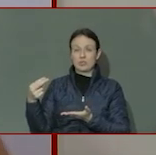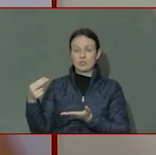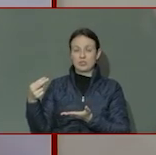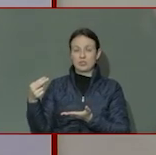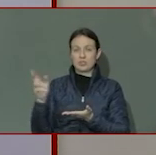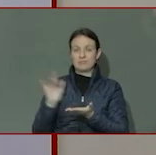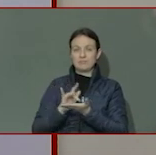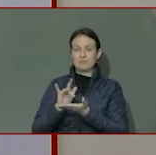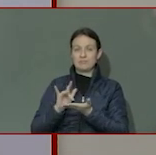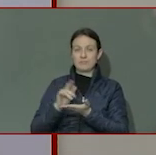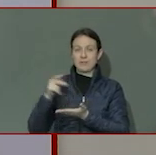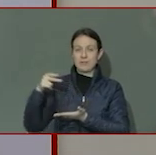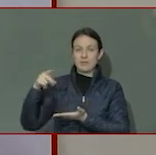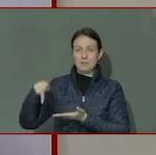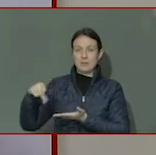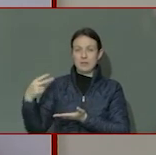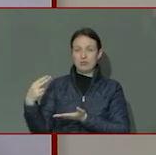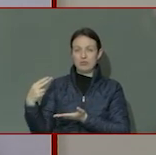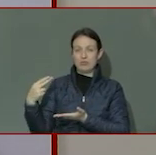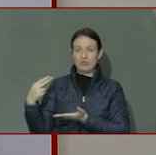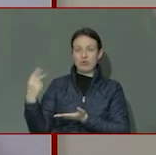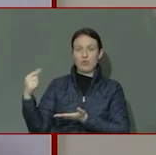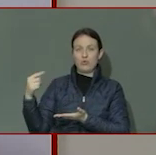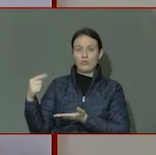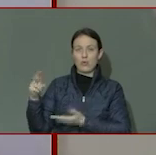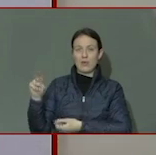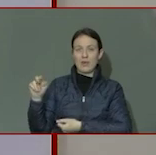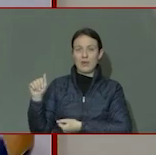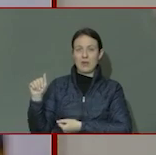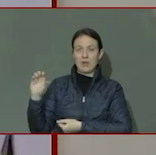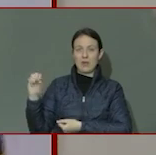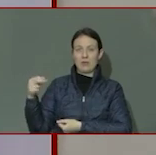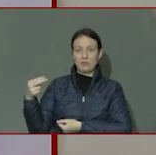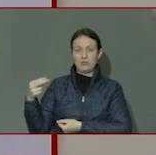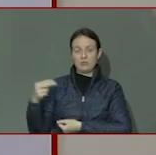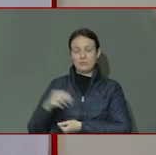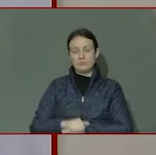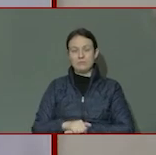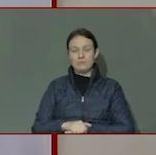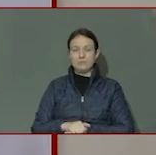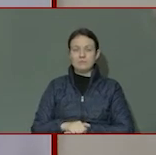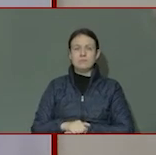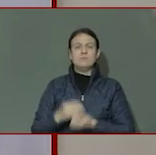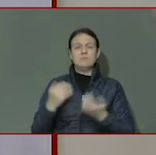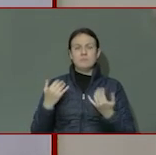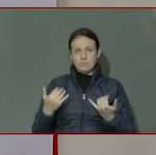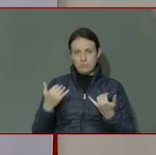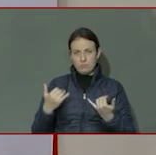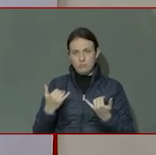solution. The pH of the sodium hydroxide solution. Now,